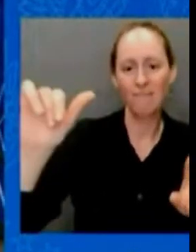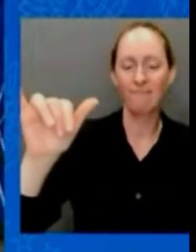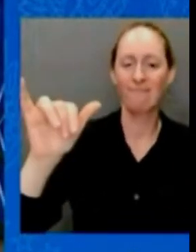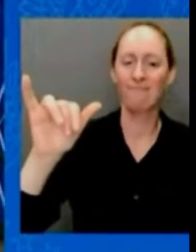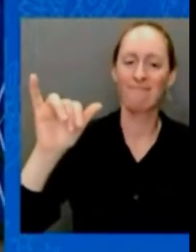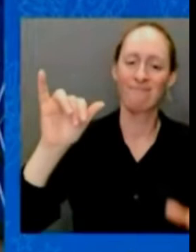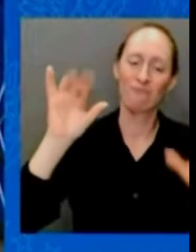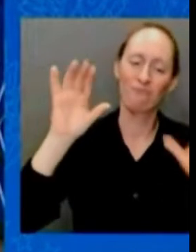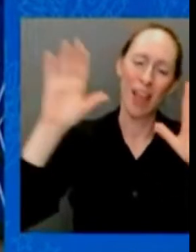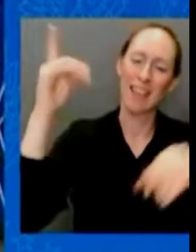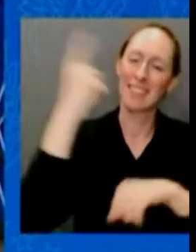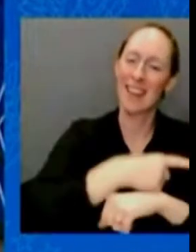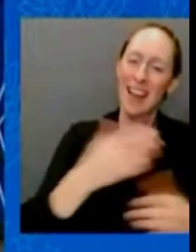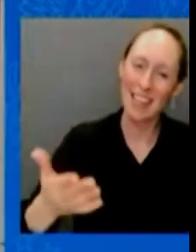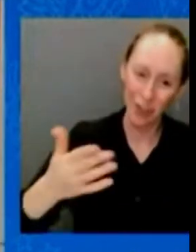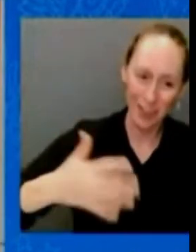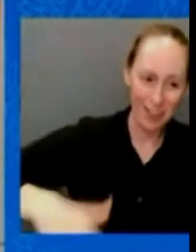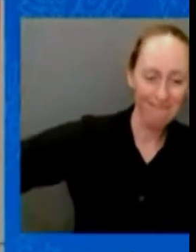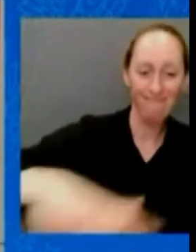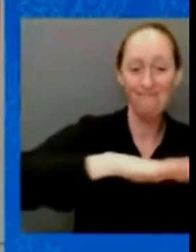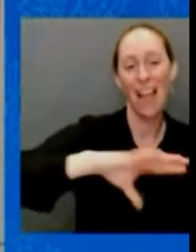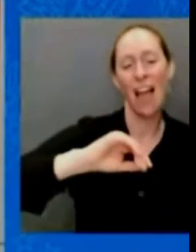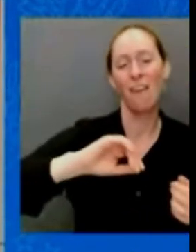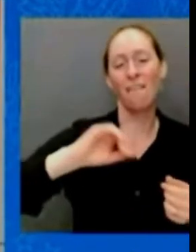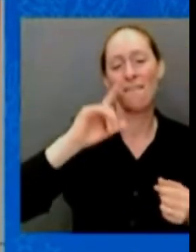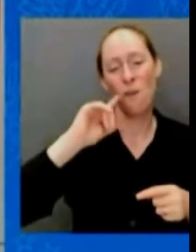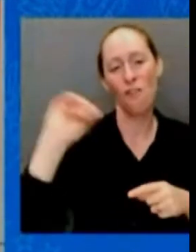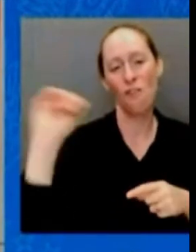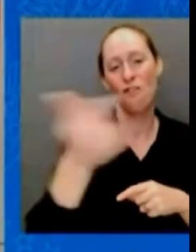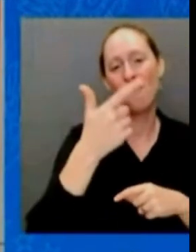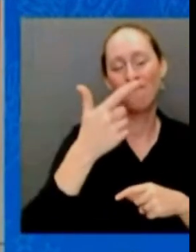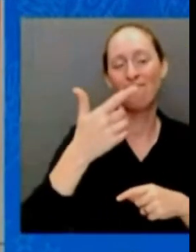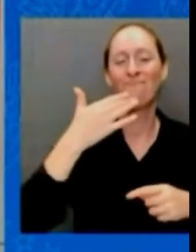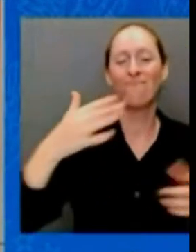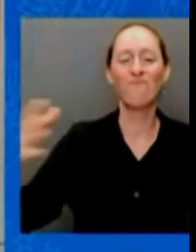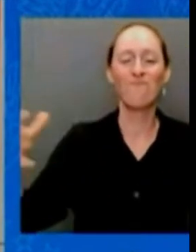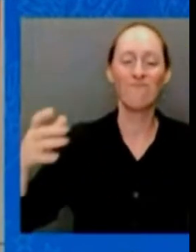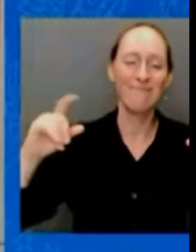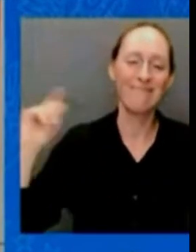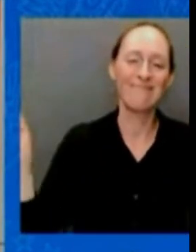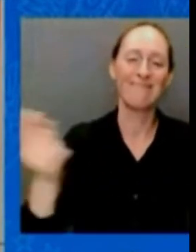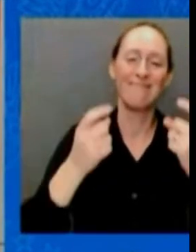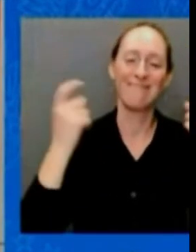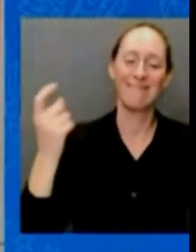you for celebrating the future here today with us. God